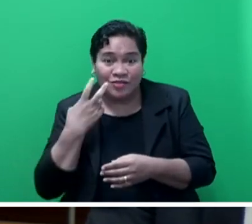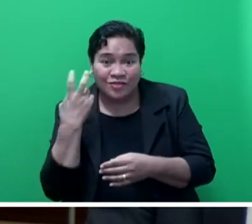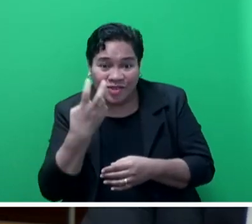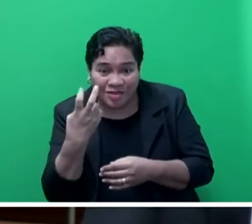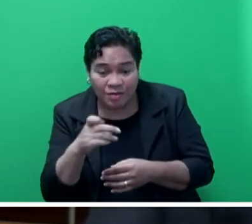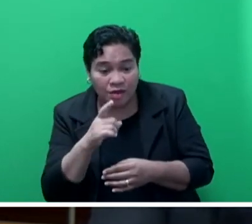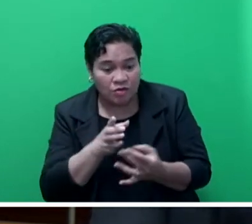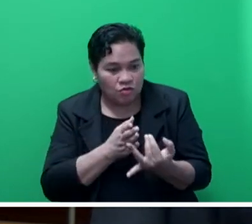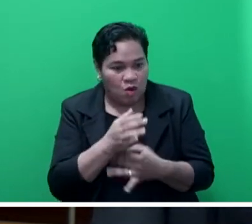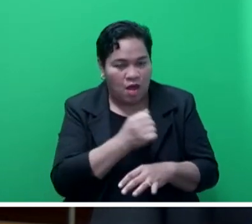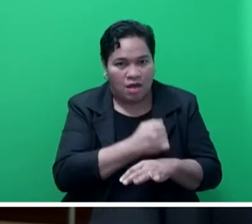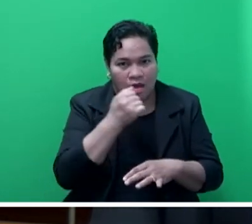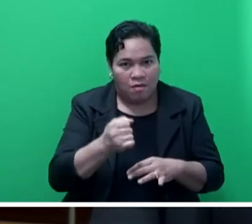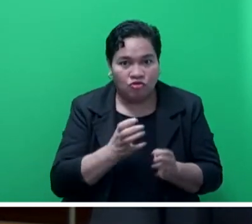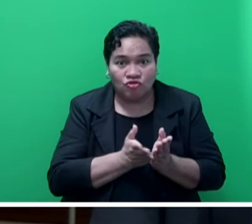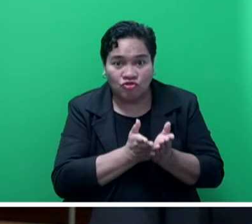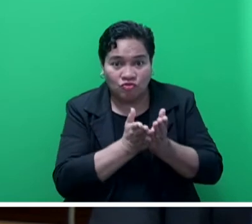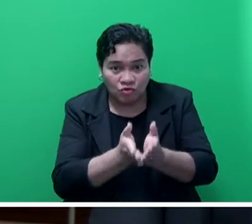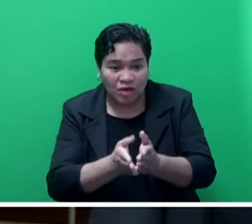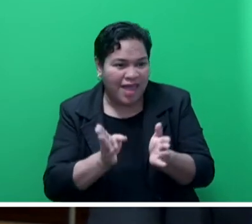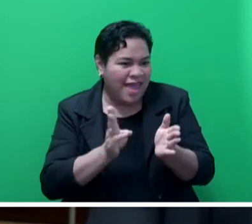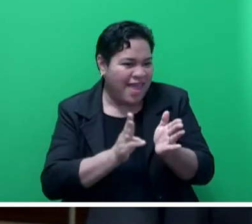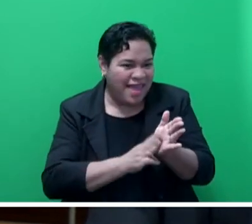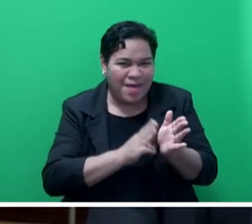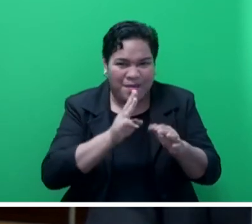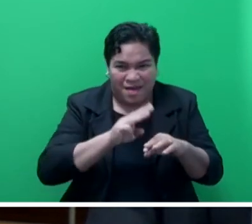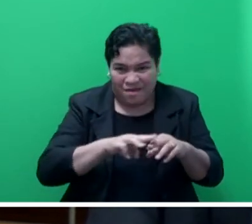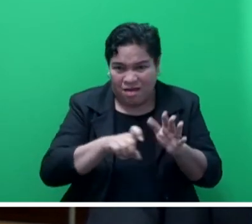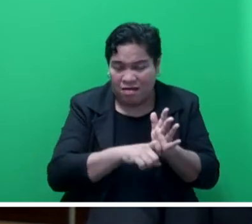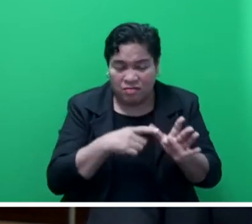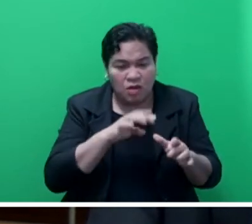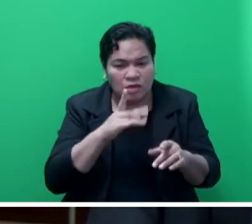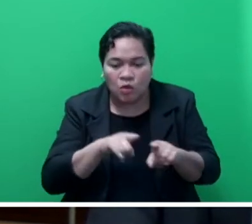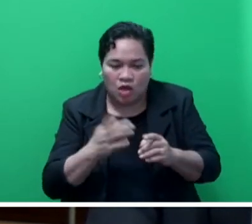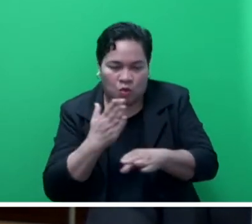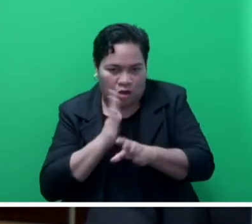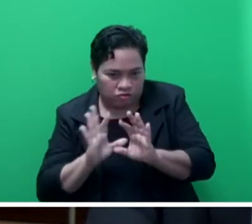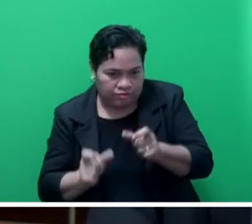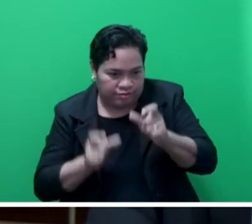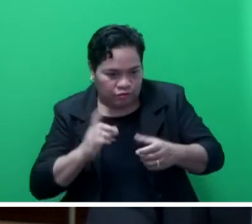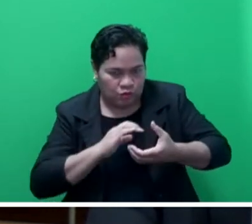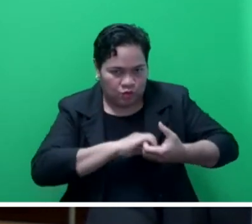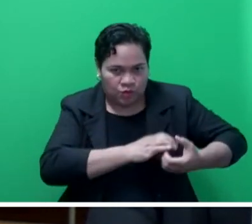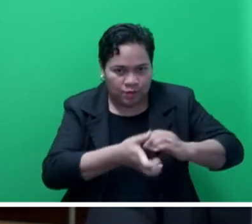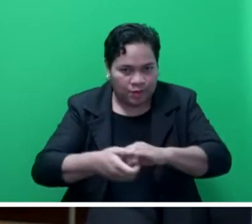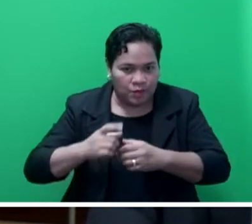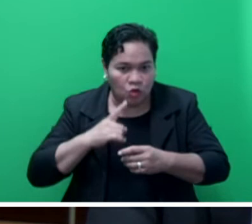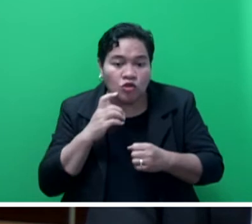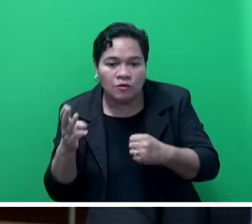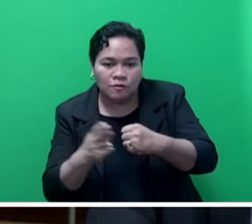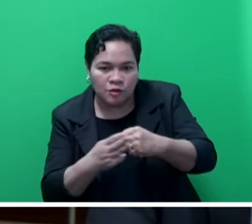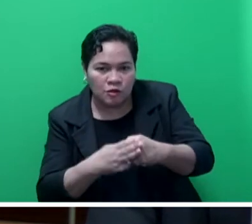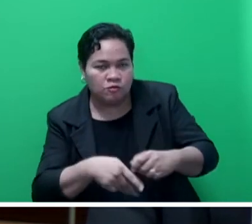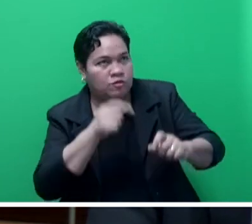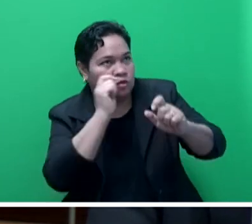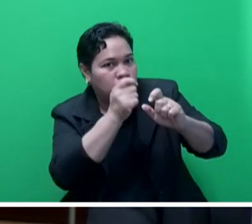shipping services and MSAF and FRA also work in collaboration, sir, to rebuild and actually repair these ATONs that